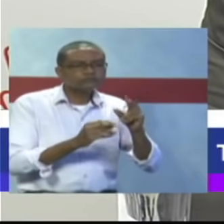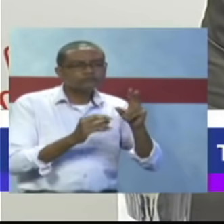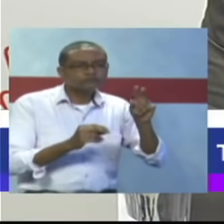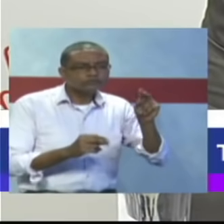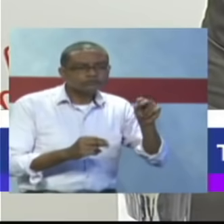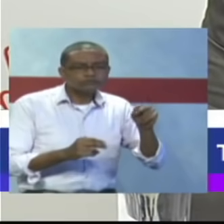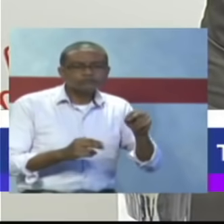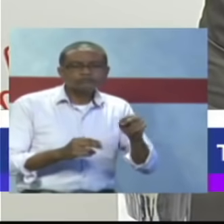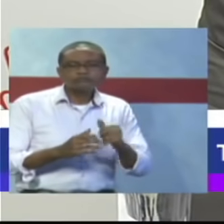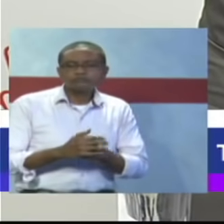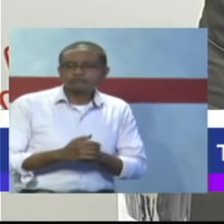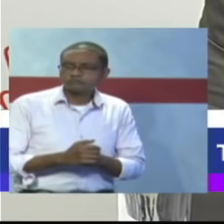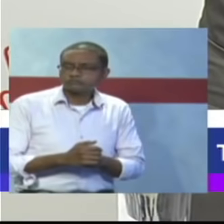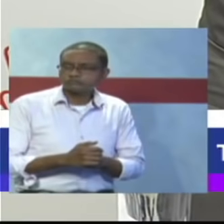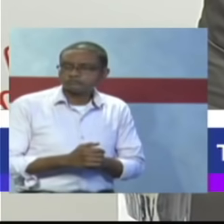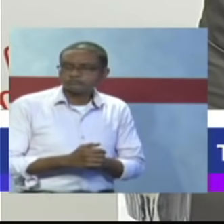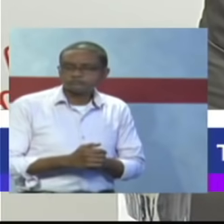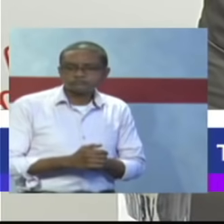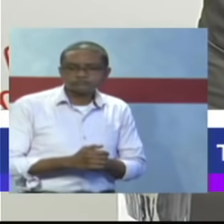and the